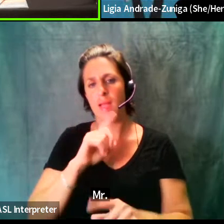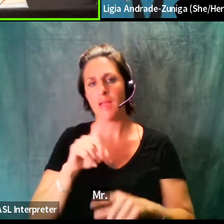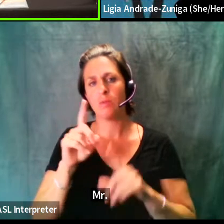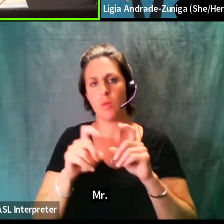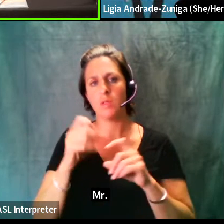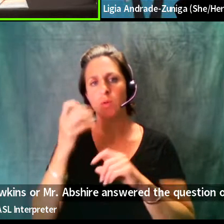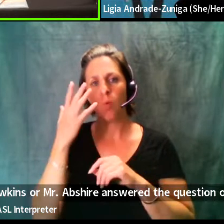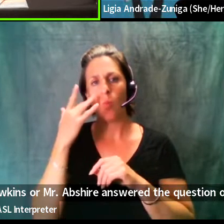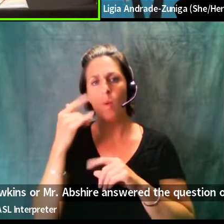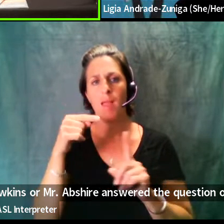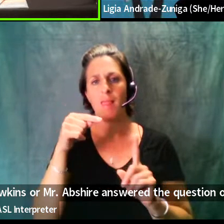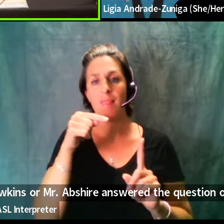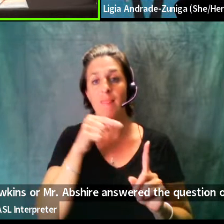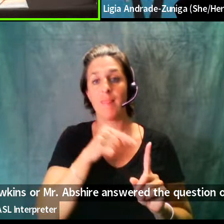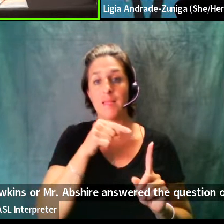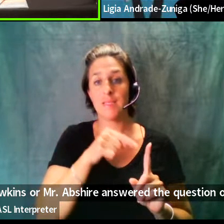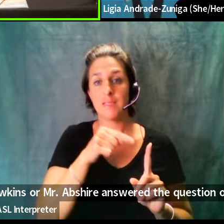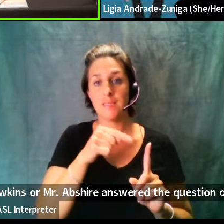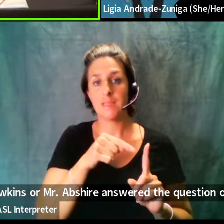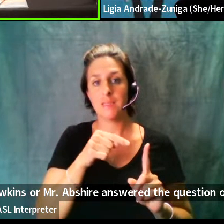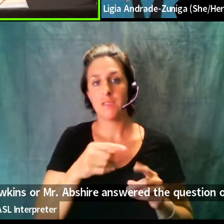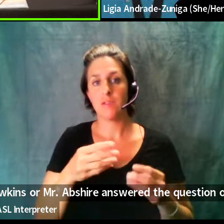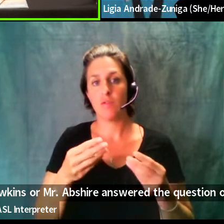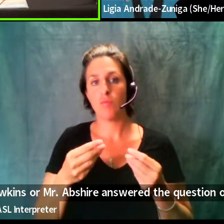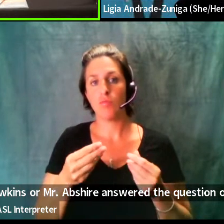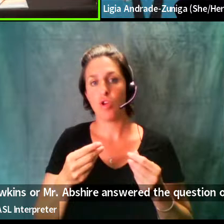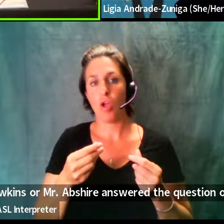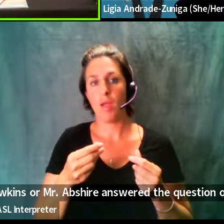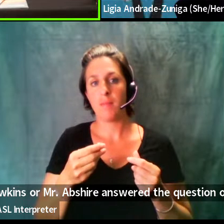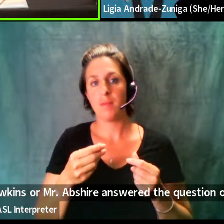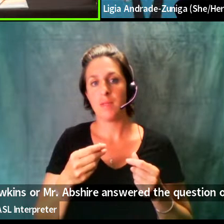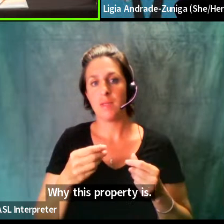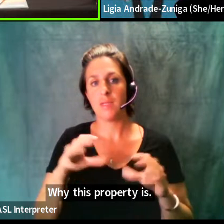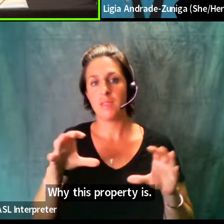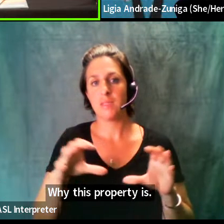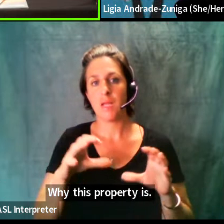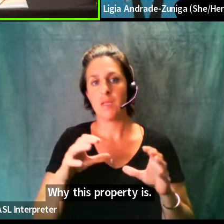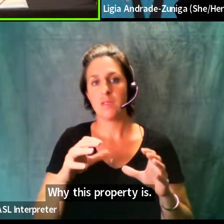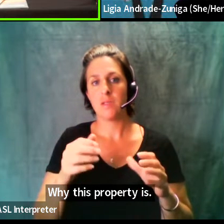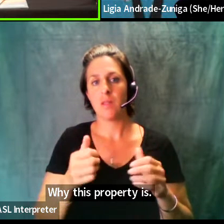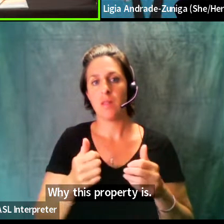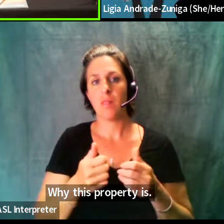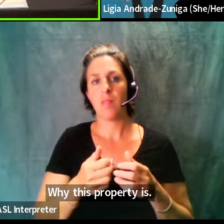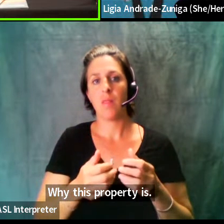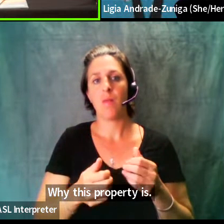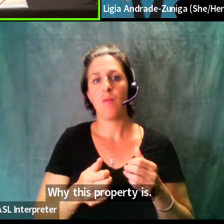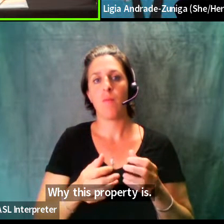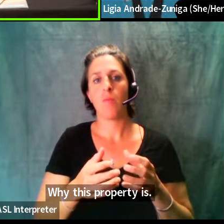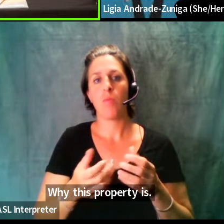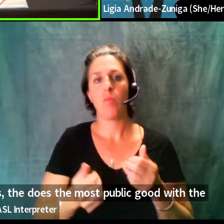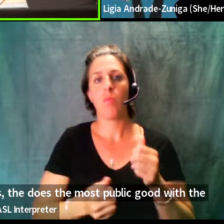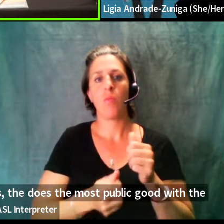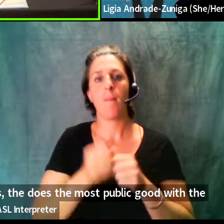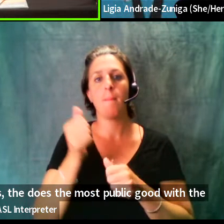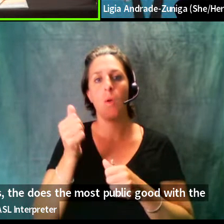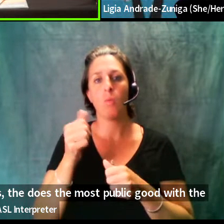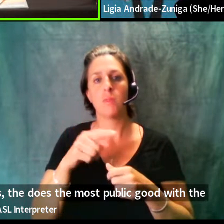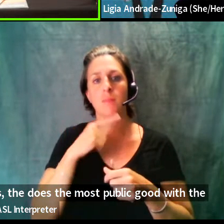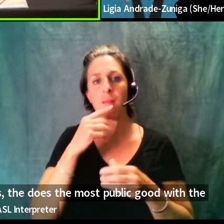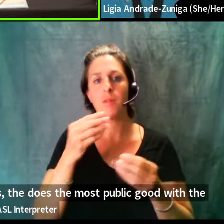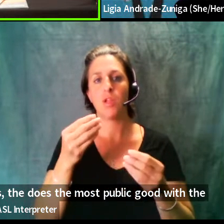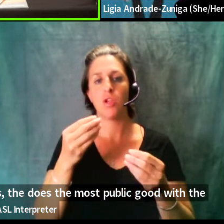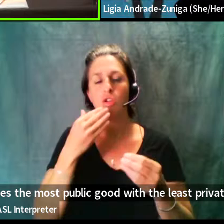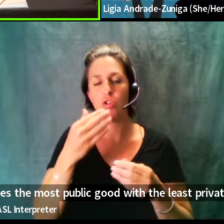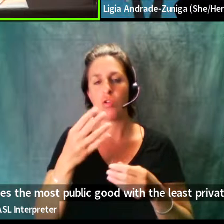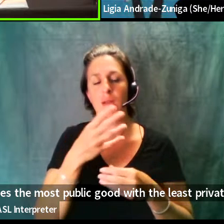this property does the most public good with the least private injury? And